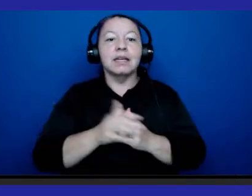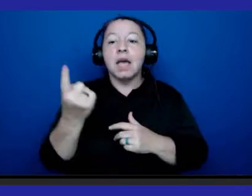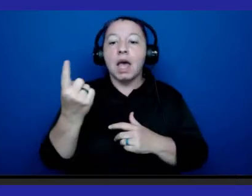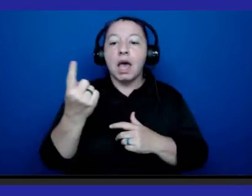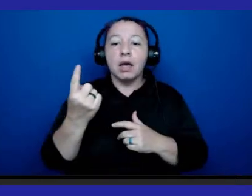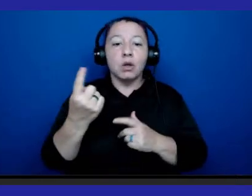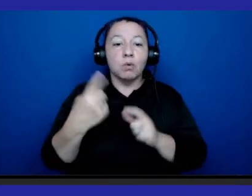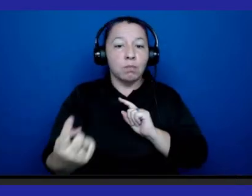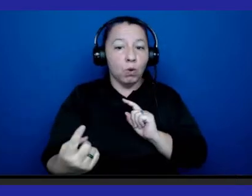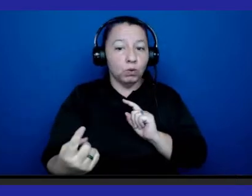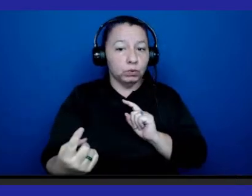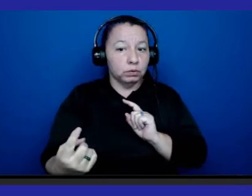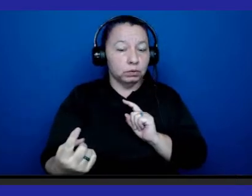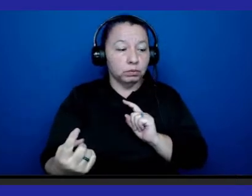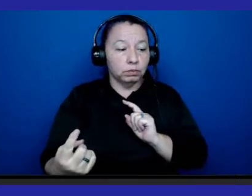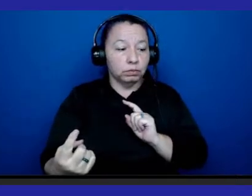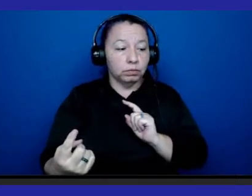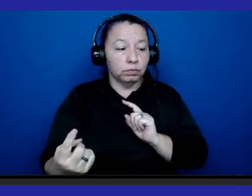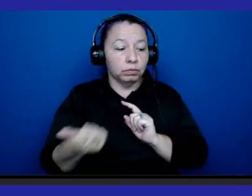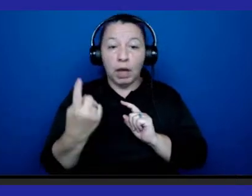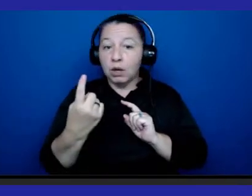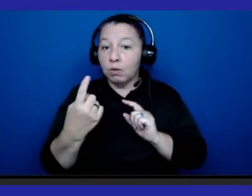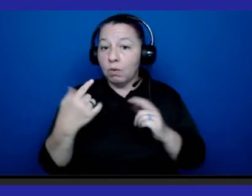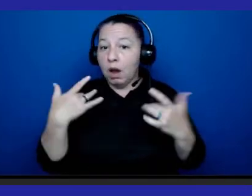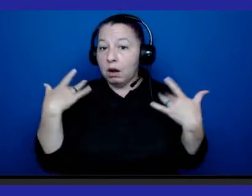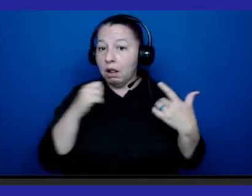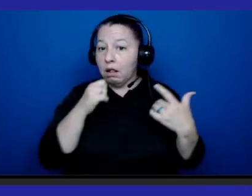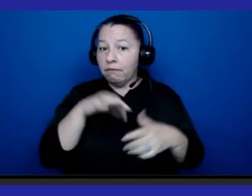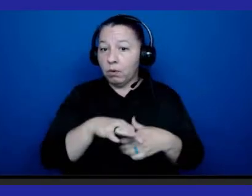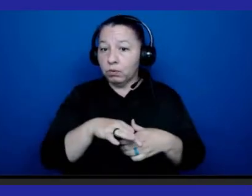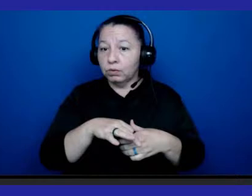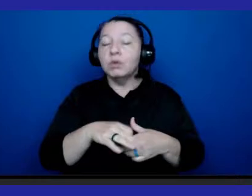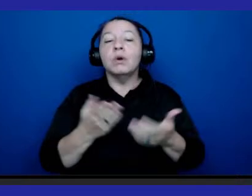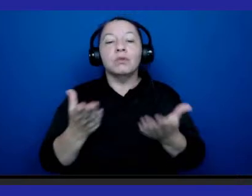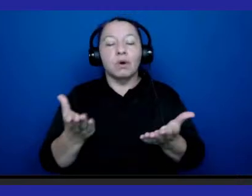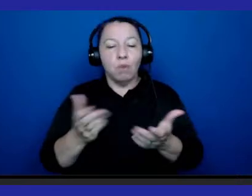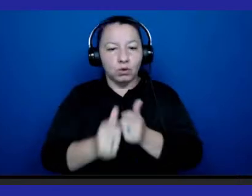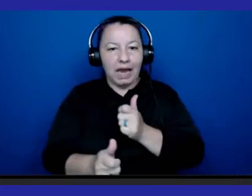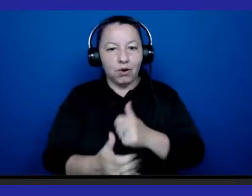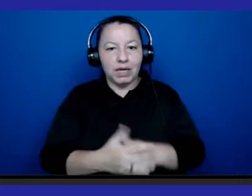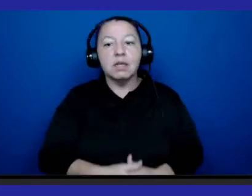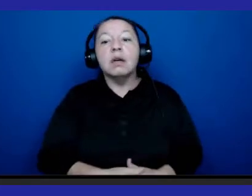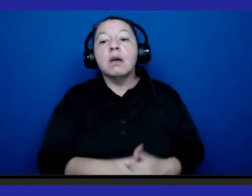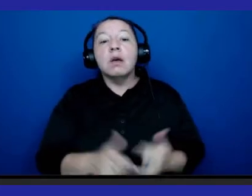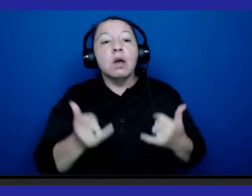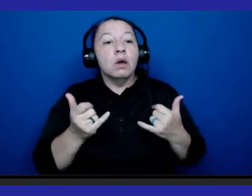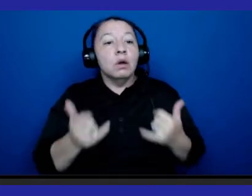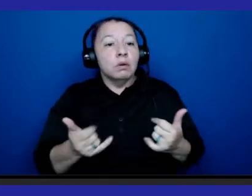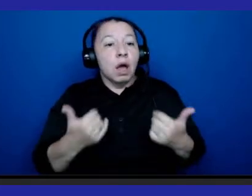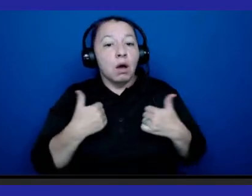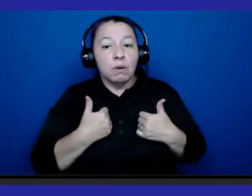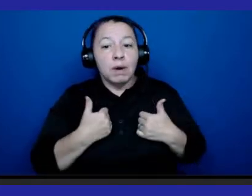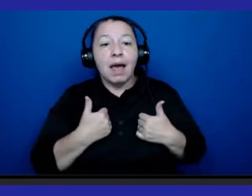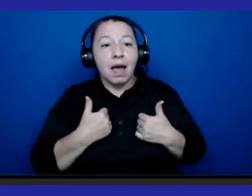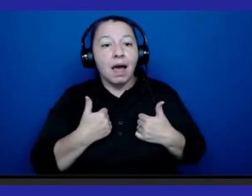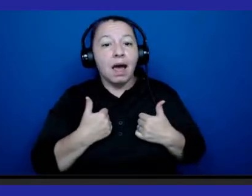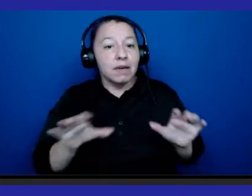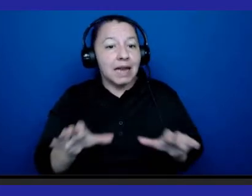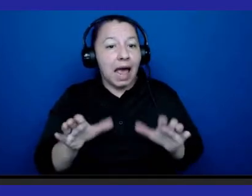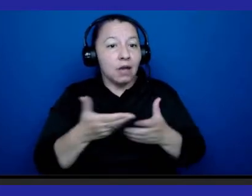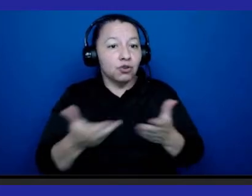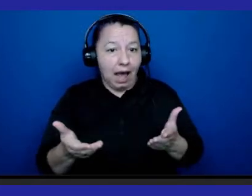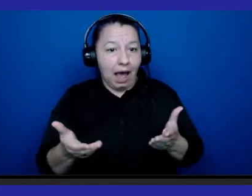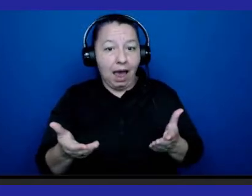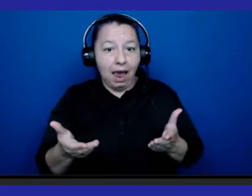oppose? Anyone abstain? The motion carry. So we now have an action item